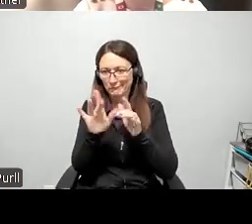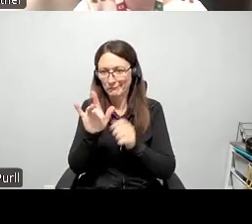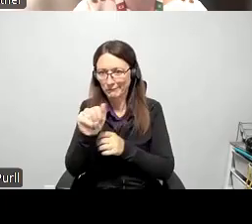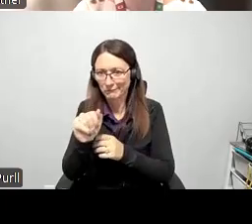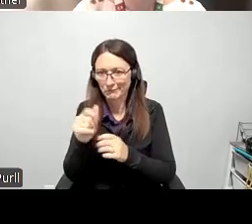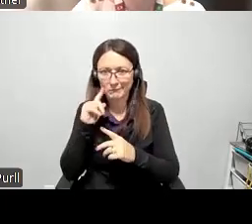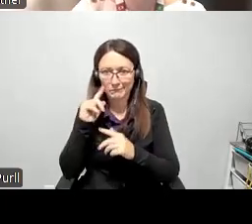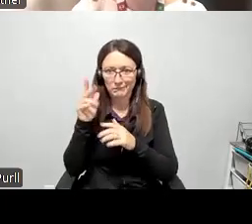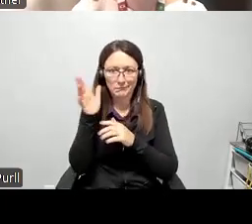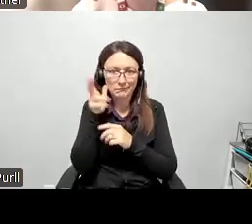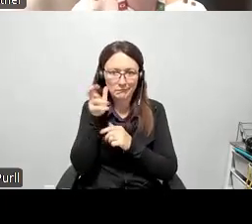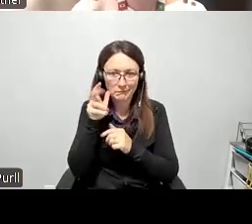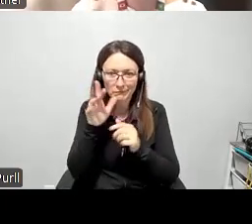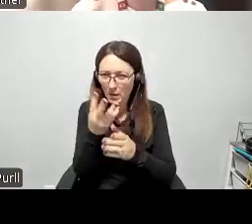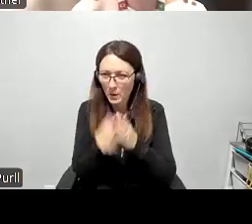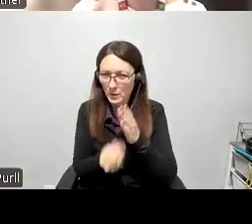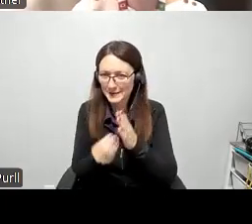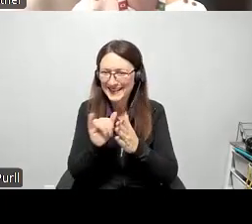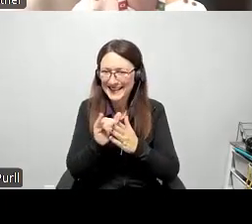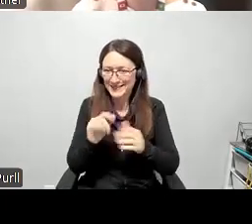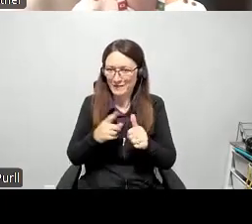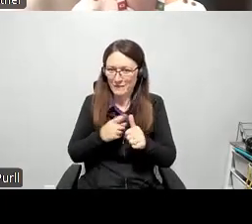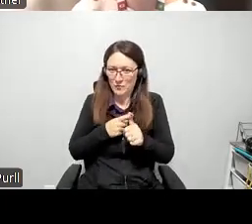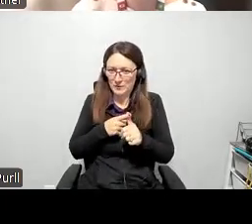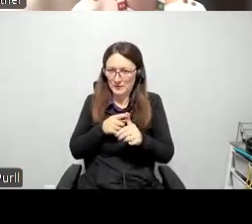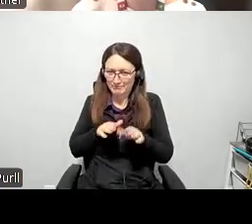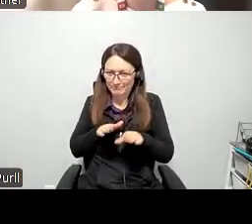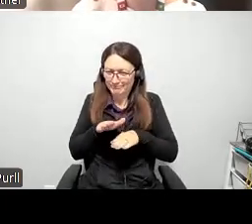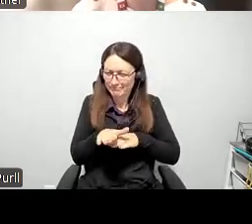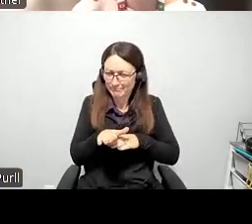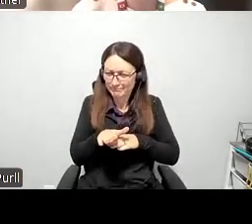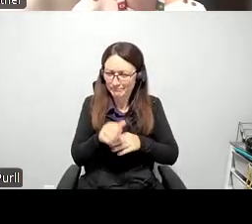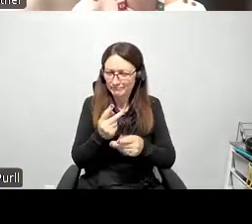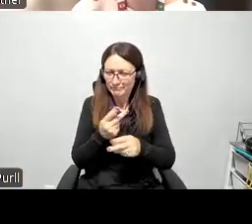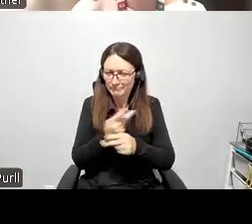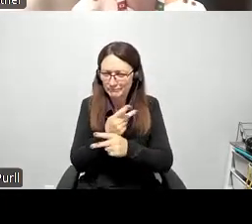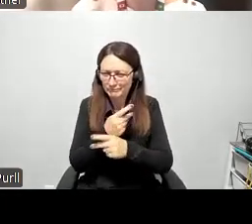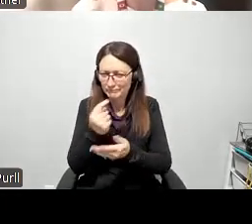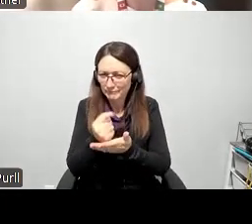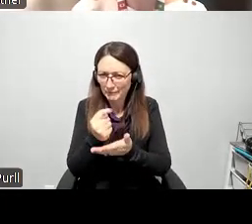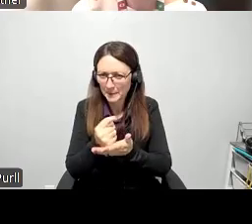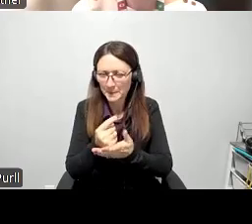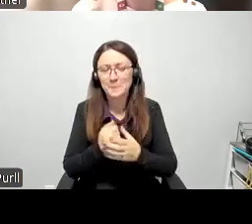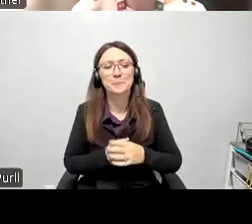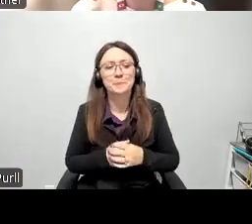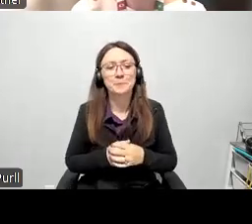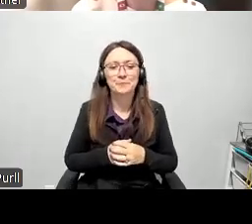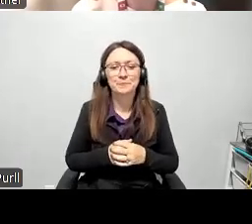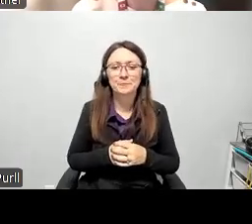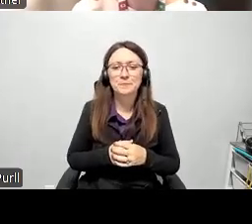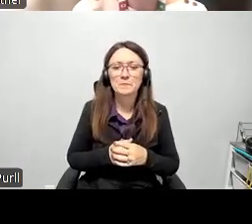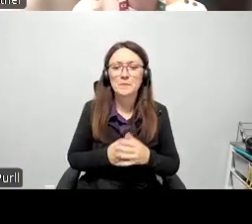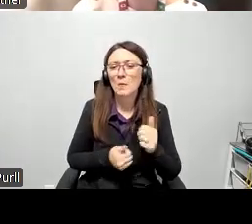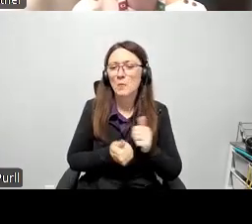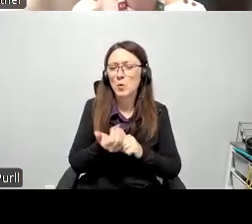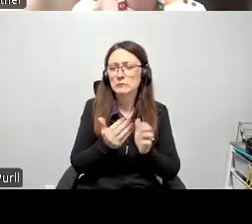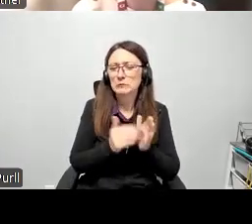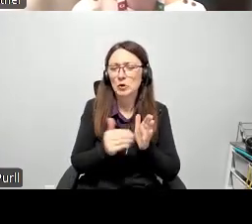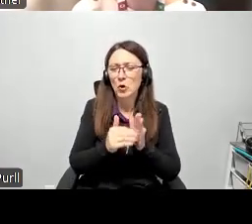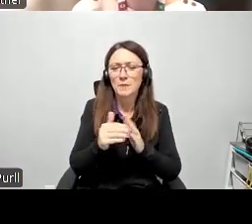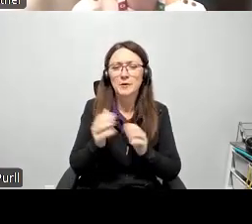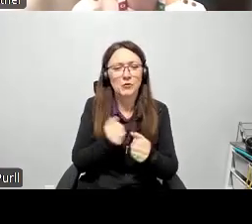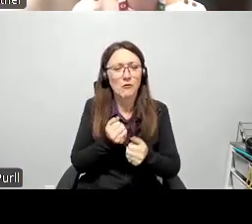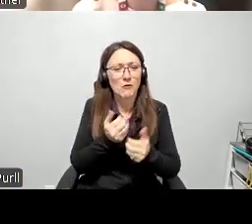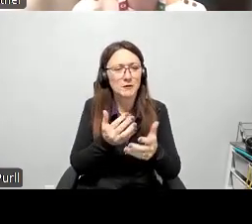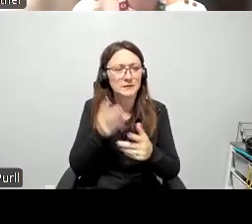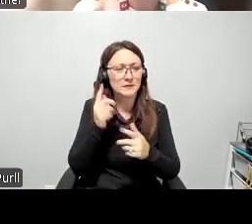is happening is kind of the first step to guiding treatment. The most common cause or